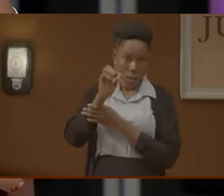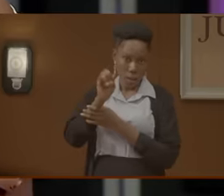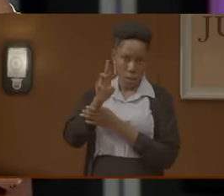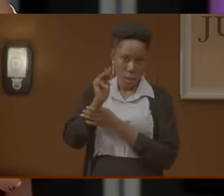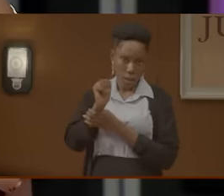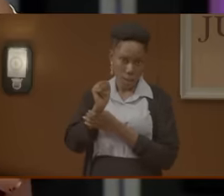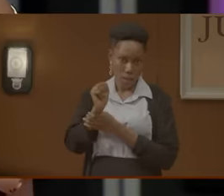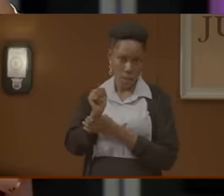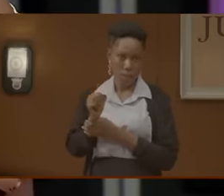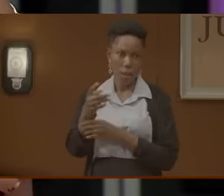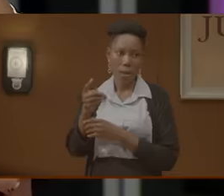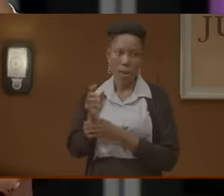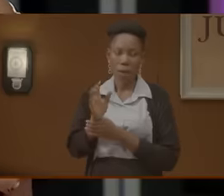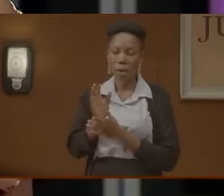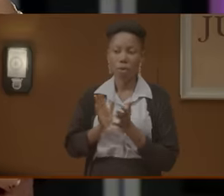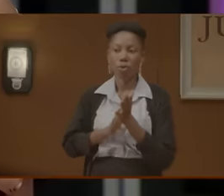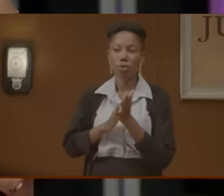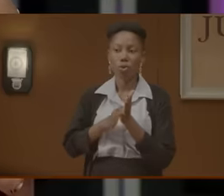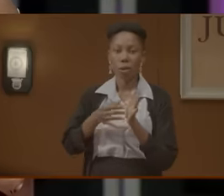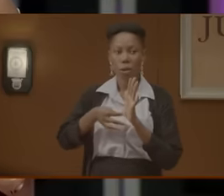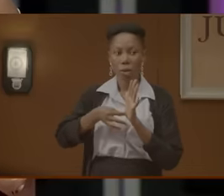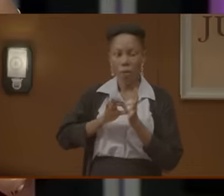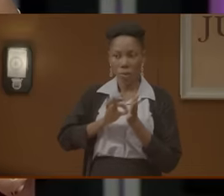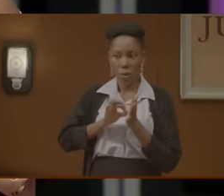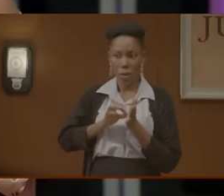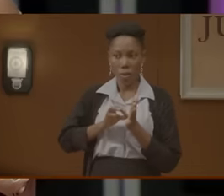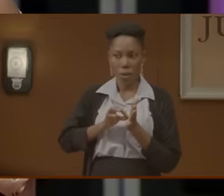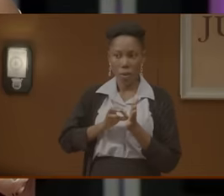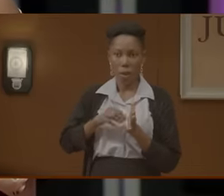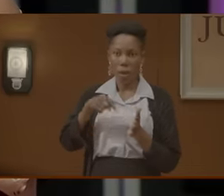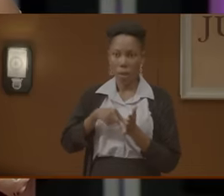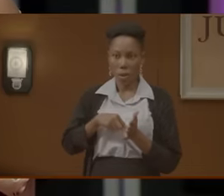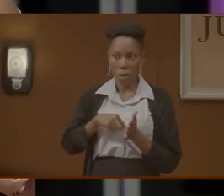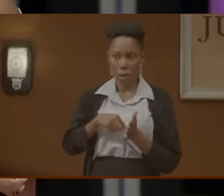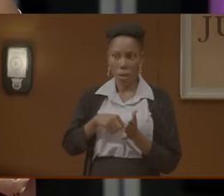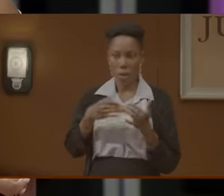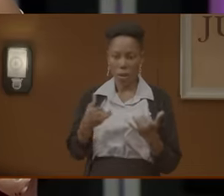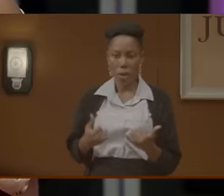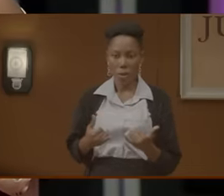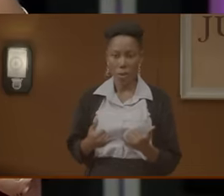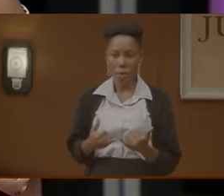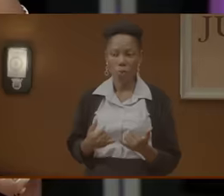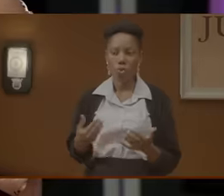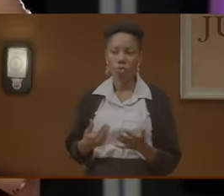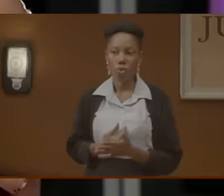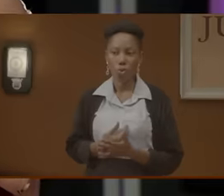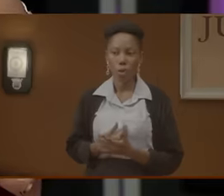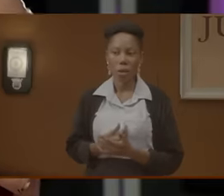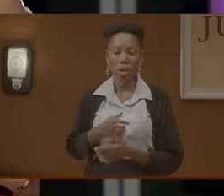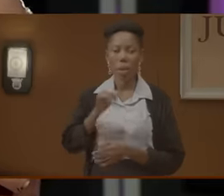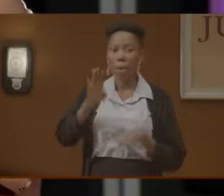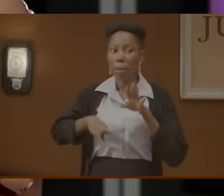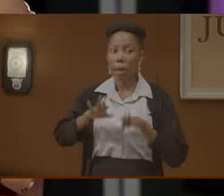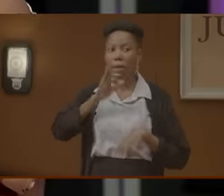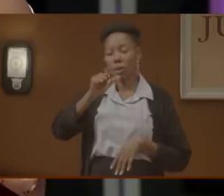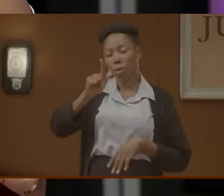The lesson money never paid. School fees, I didn't mention school lesson. School fees, he never, this term, he gave them 15,000. The balance of last term is